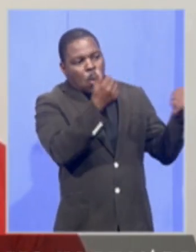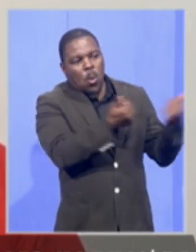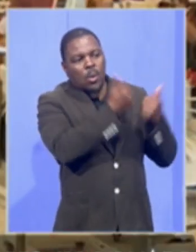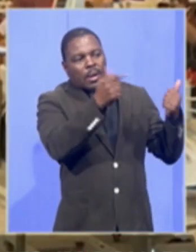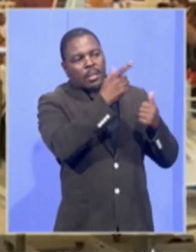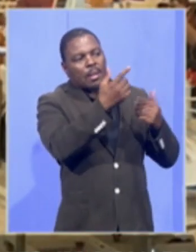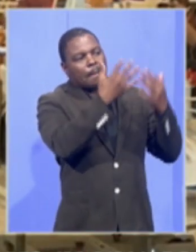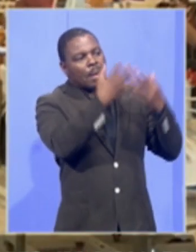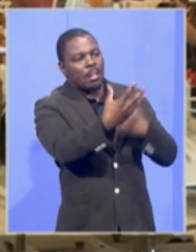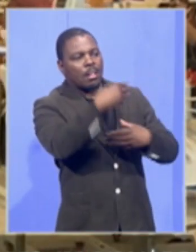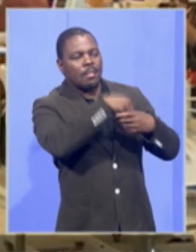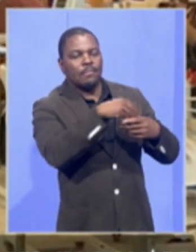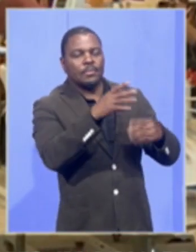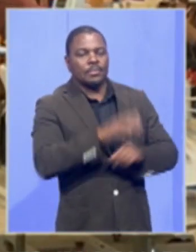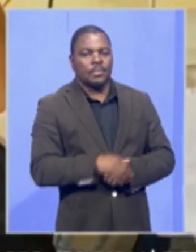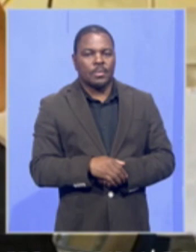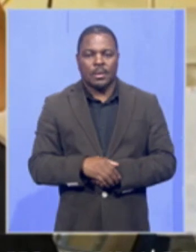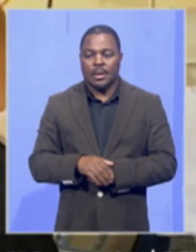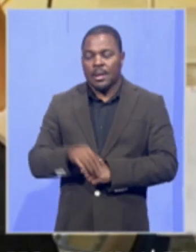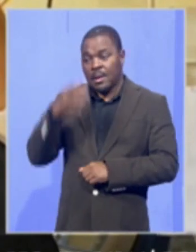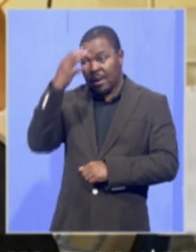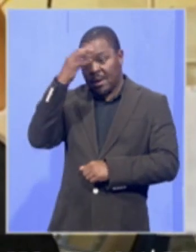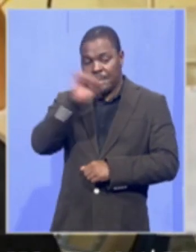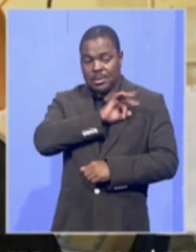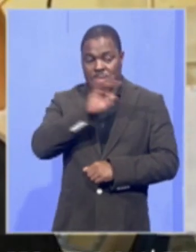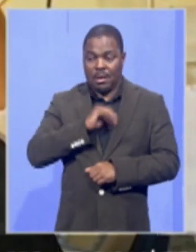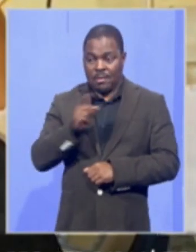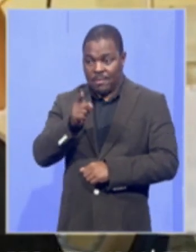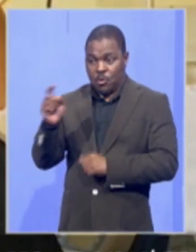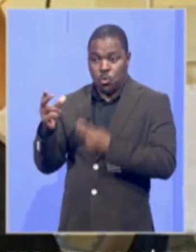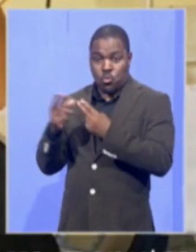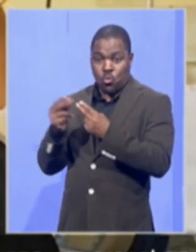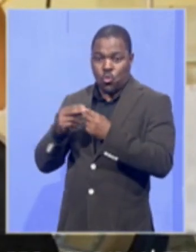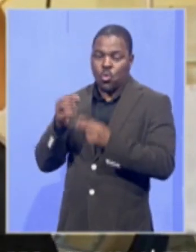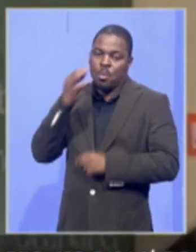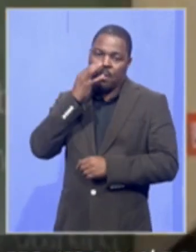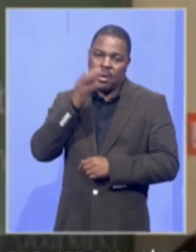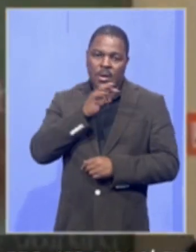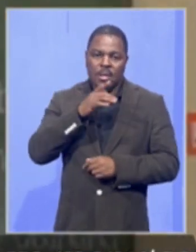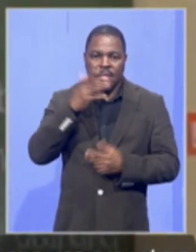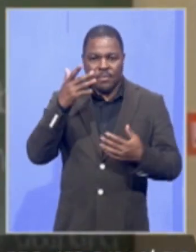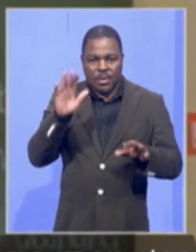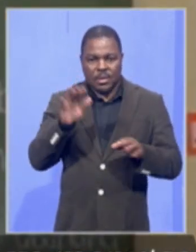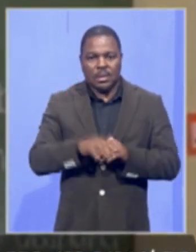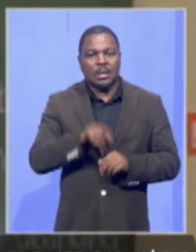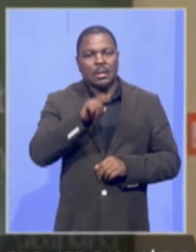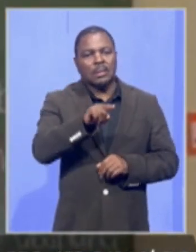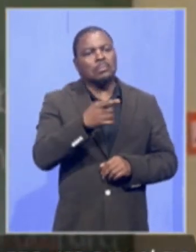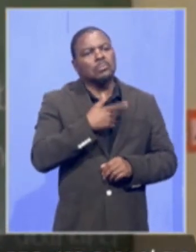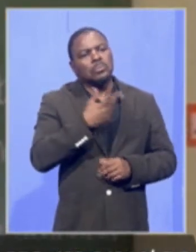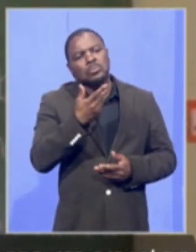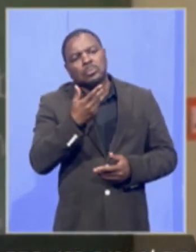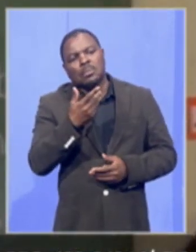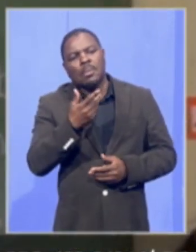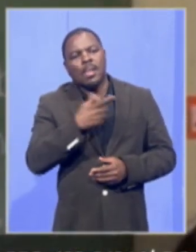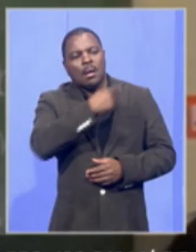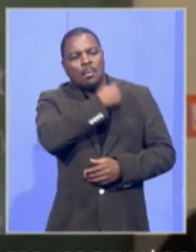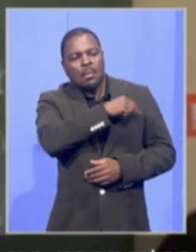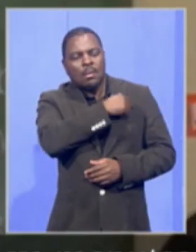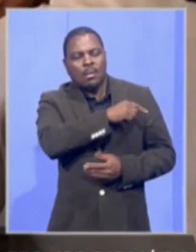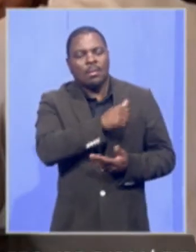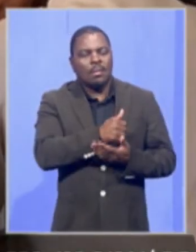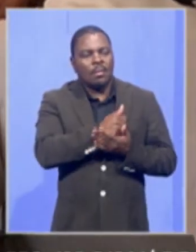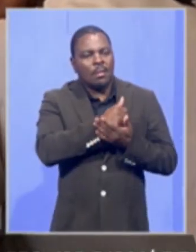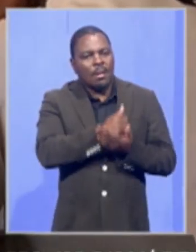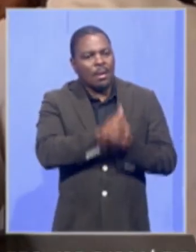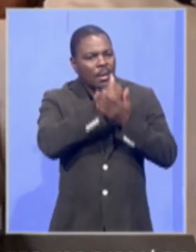in the budget. Mokgatlo wa basebetsi ba mmuso o re ka morao nyollo ha tefello ya letlole la dithuso tsa bongaka la basebetsi ba mmuso,